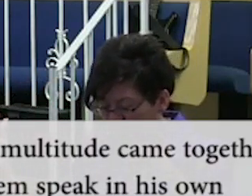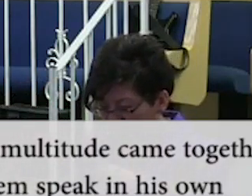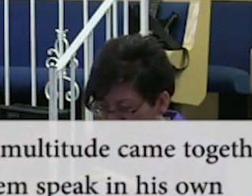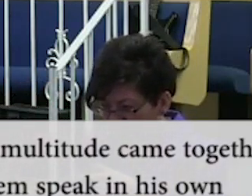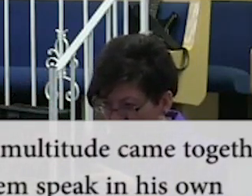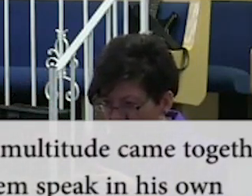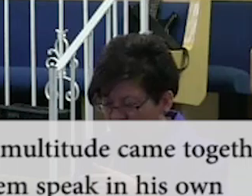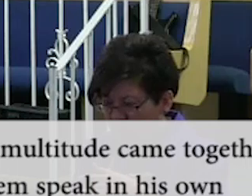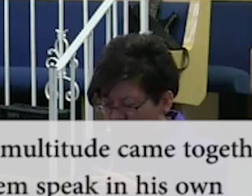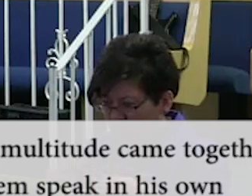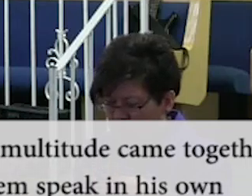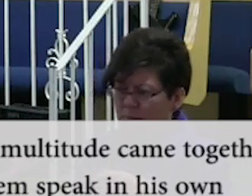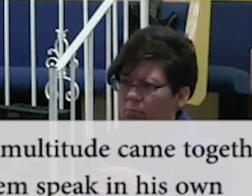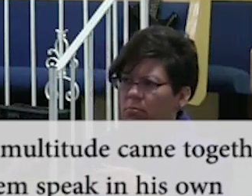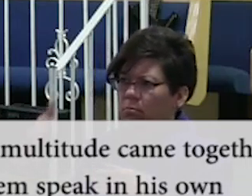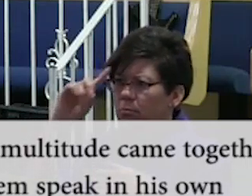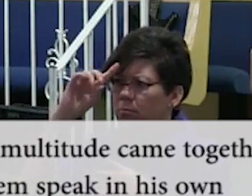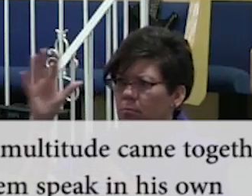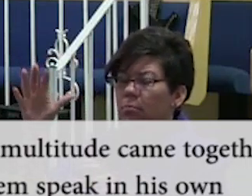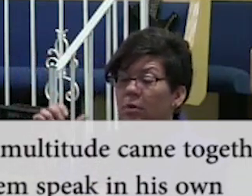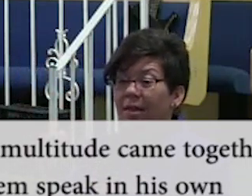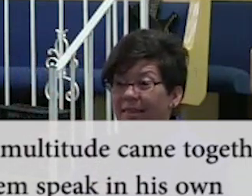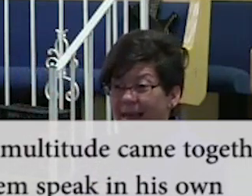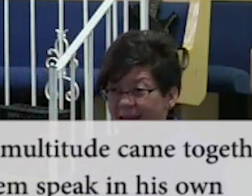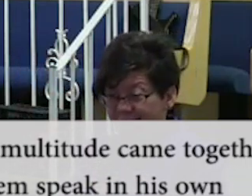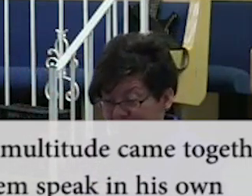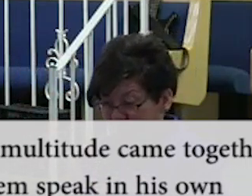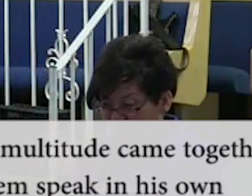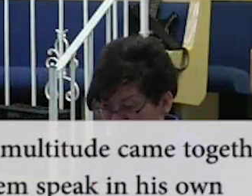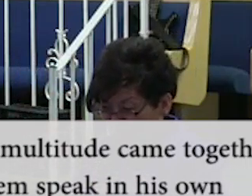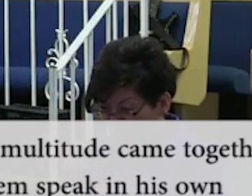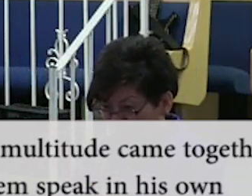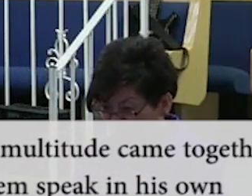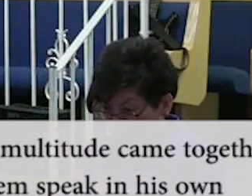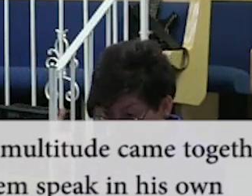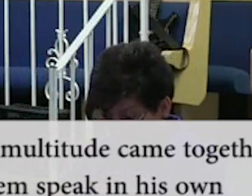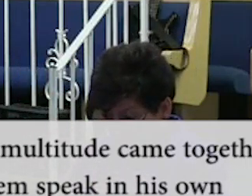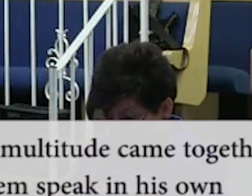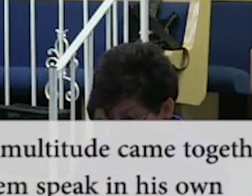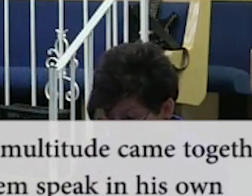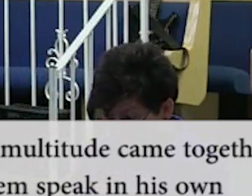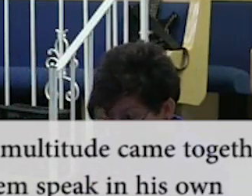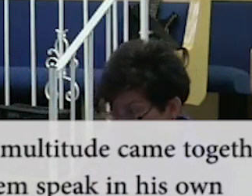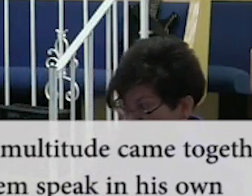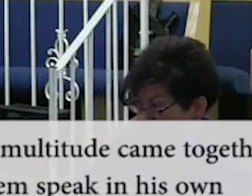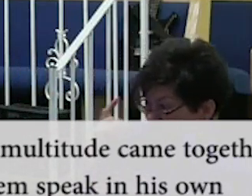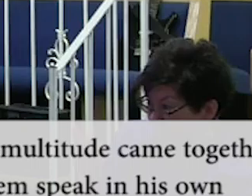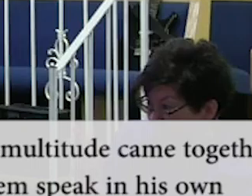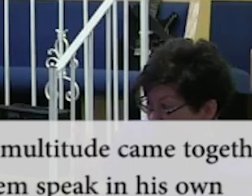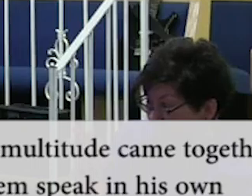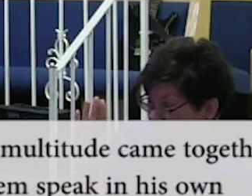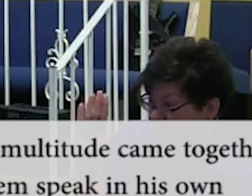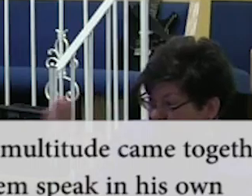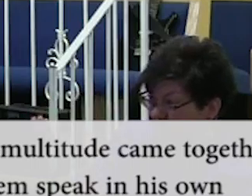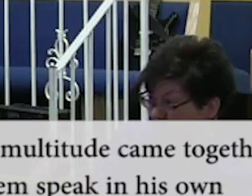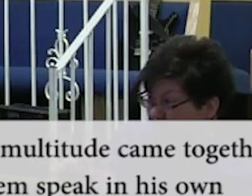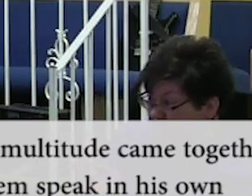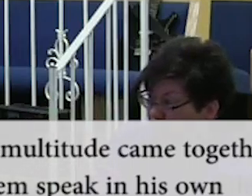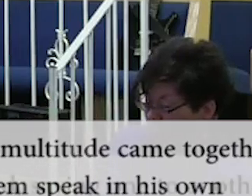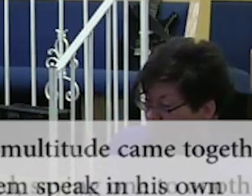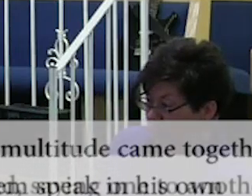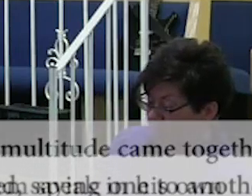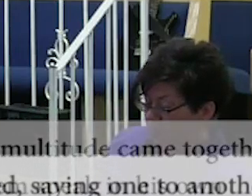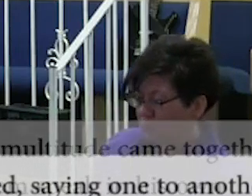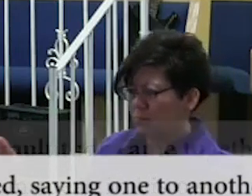were confounded, because that every man heard them speak in his own